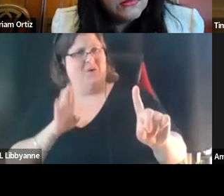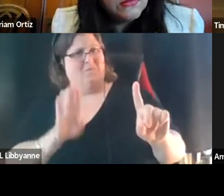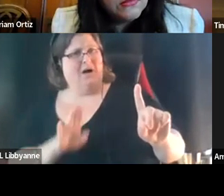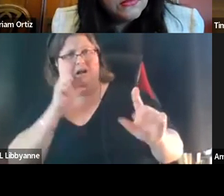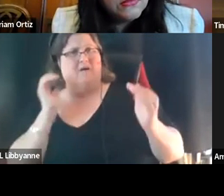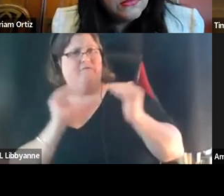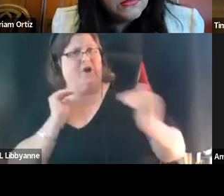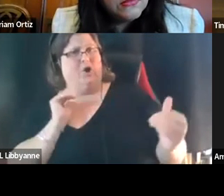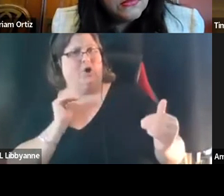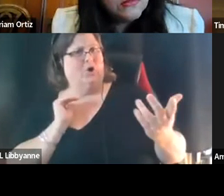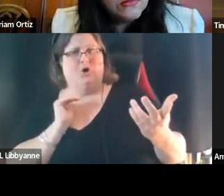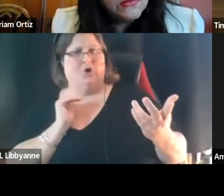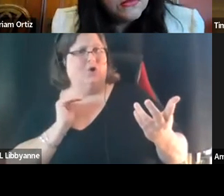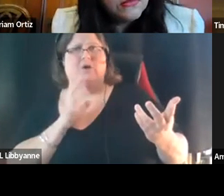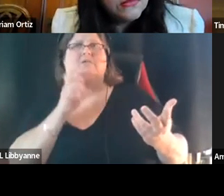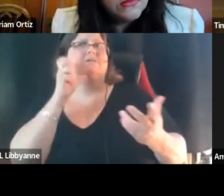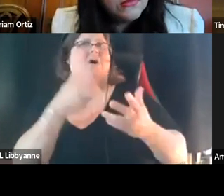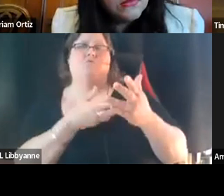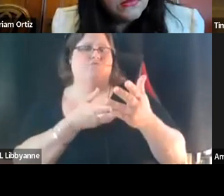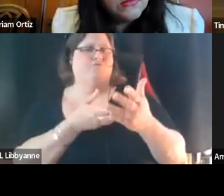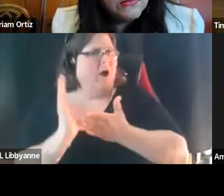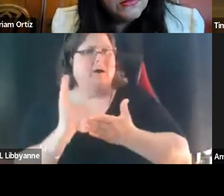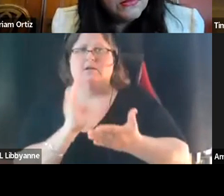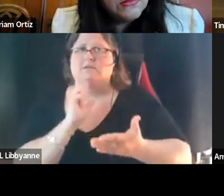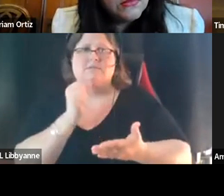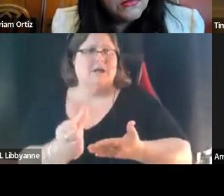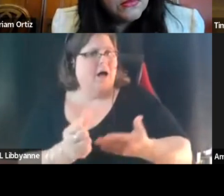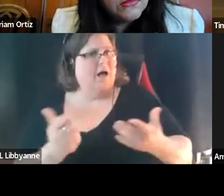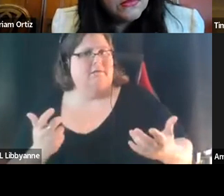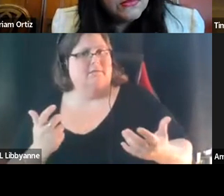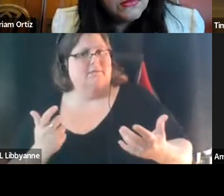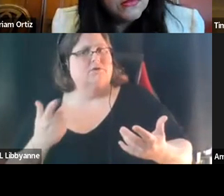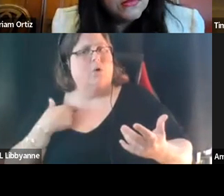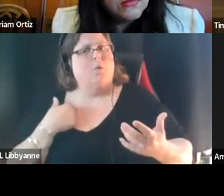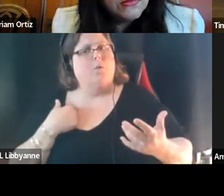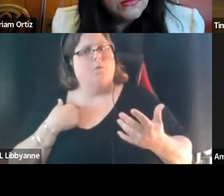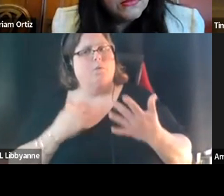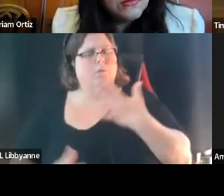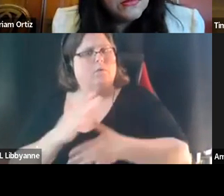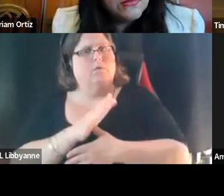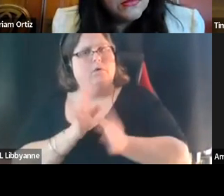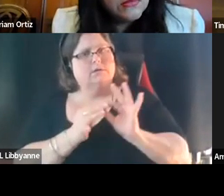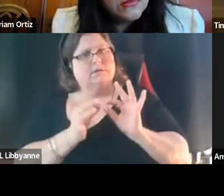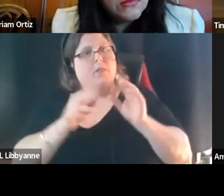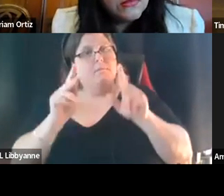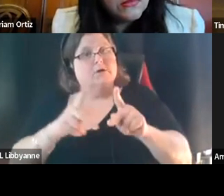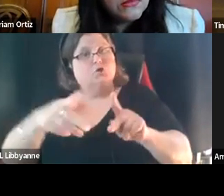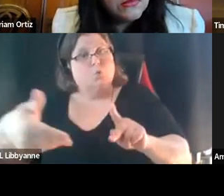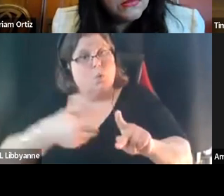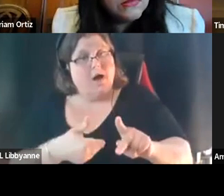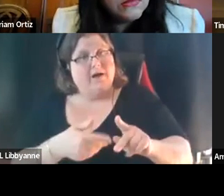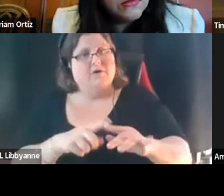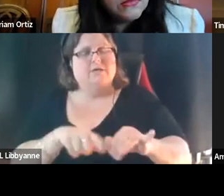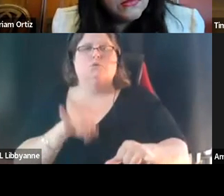fair. I don't feel it as though that would be right. But what I'm mainly saying is the person that y'all hire, they have to